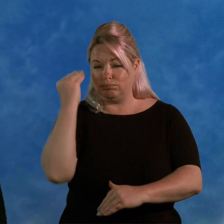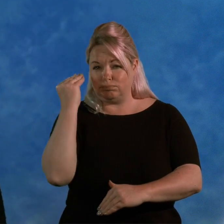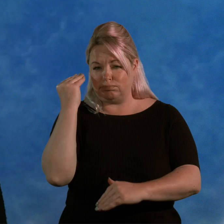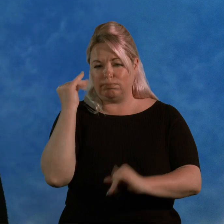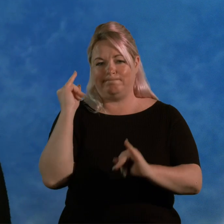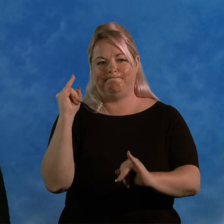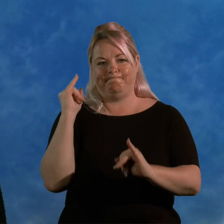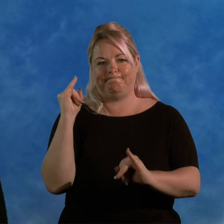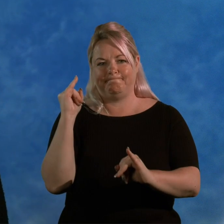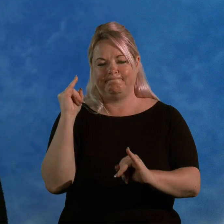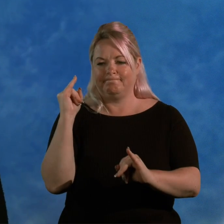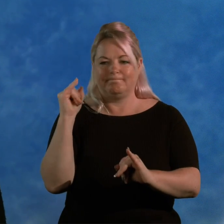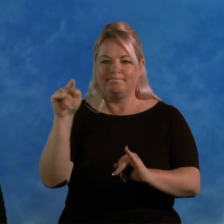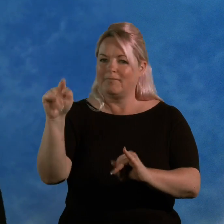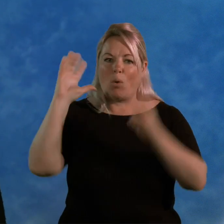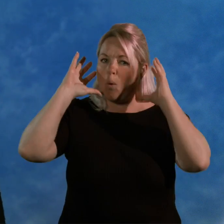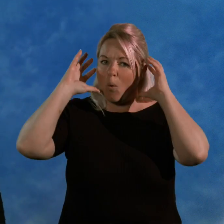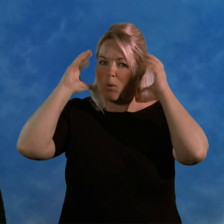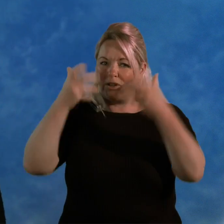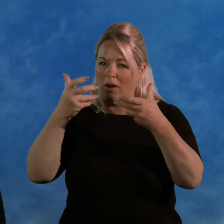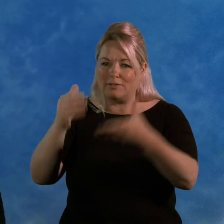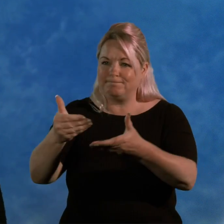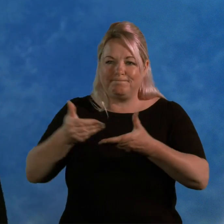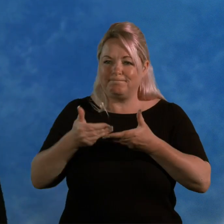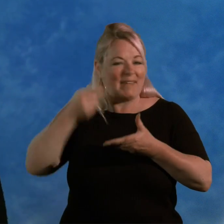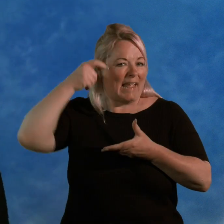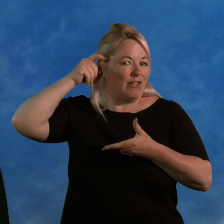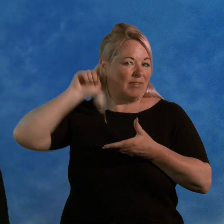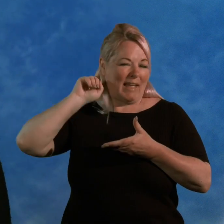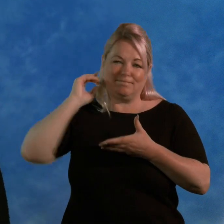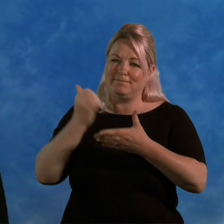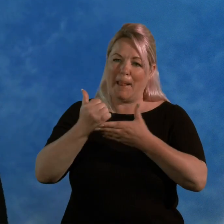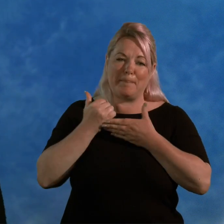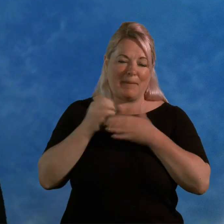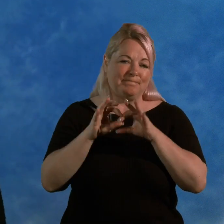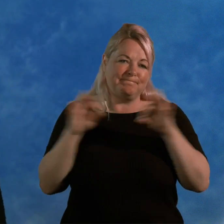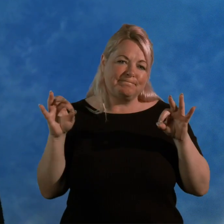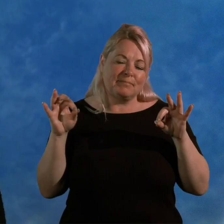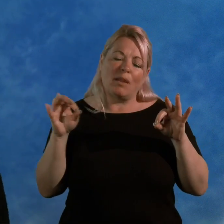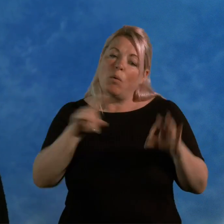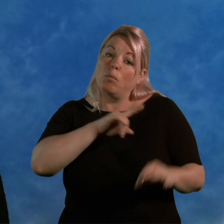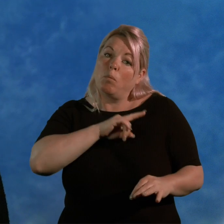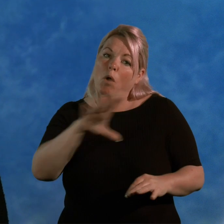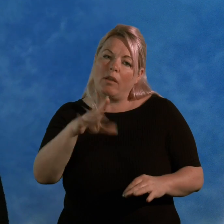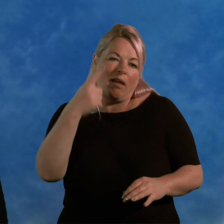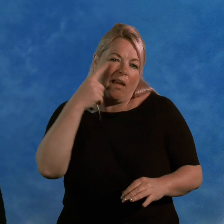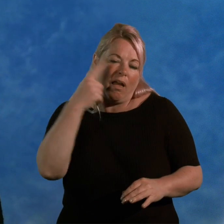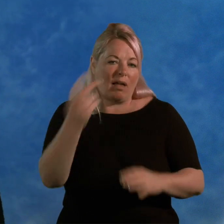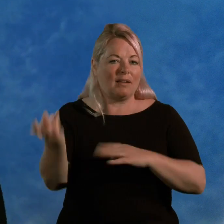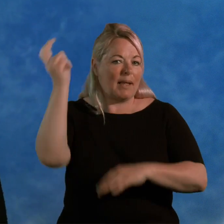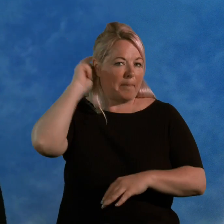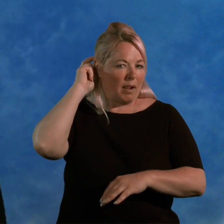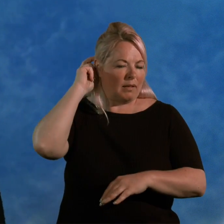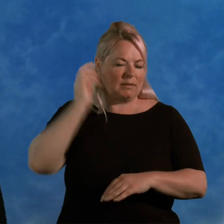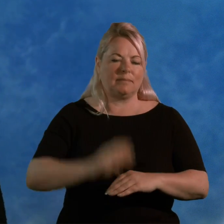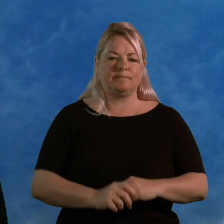bad that there was not much more he could do with a hearing aid. And at that stage, he suggested I might like to go for a cochlear